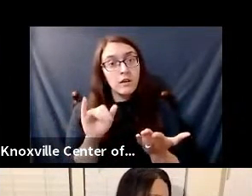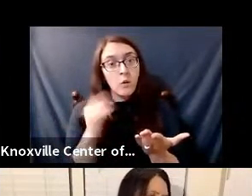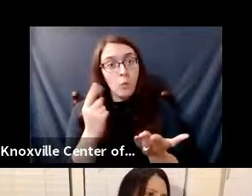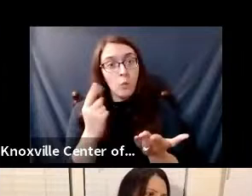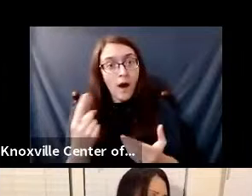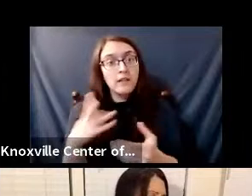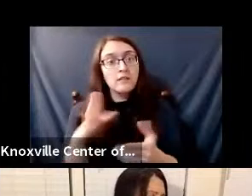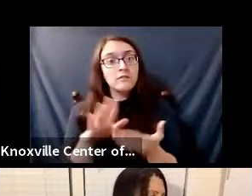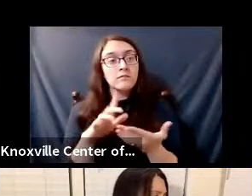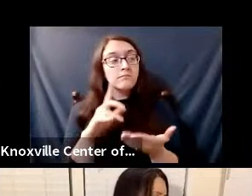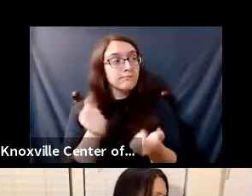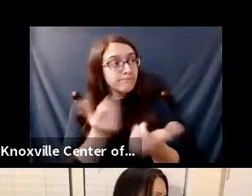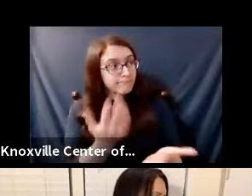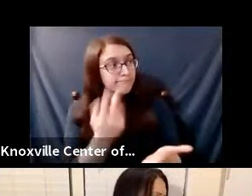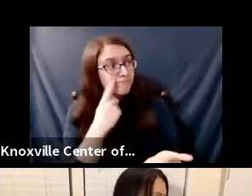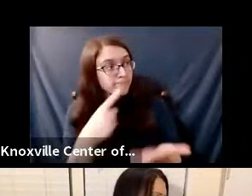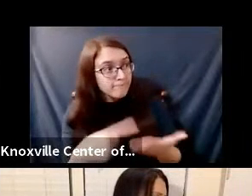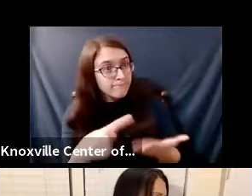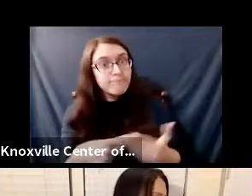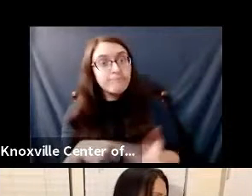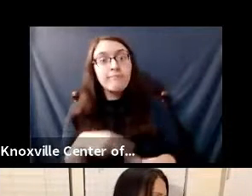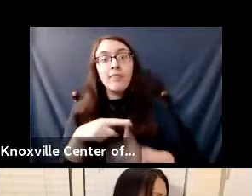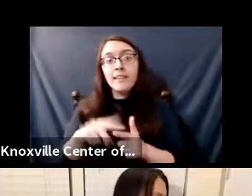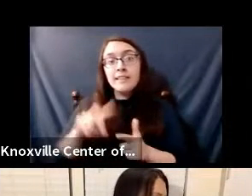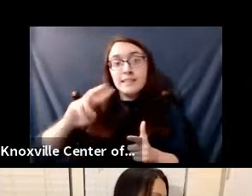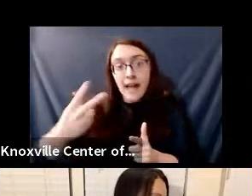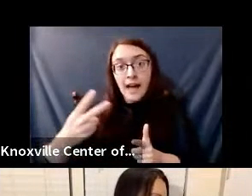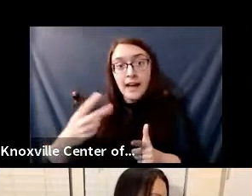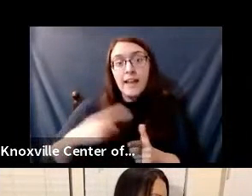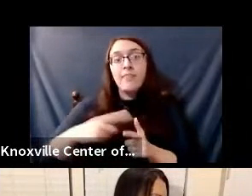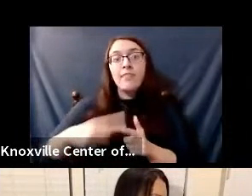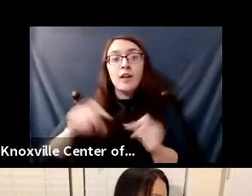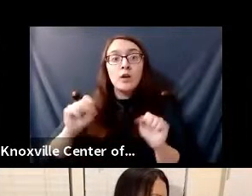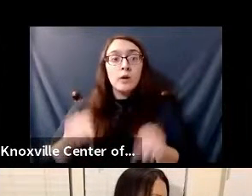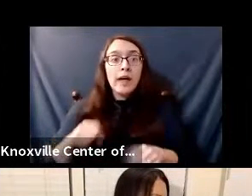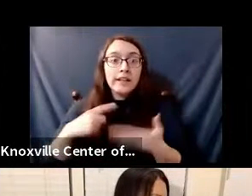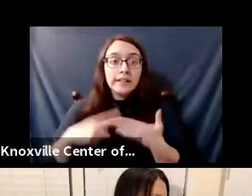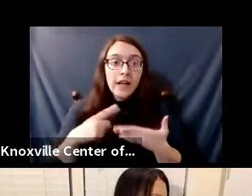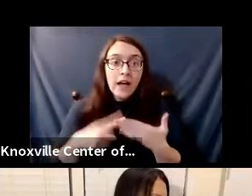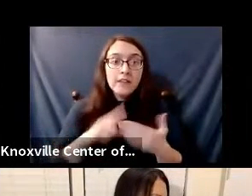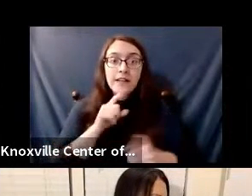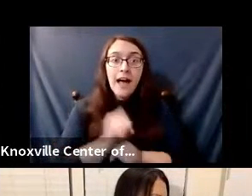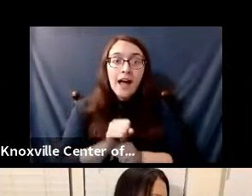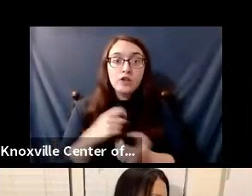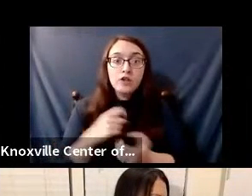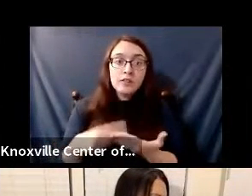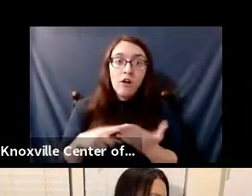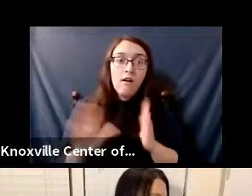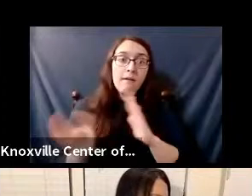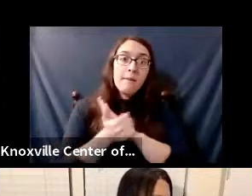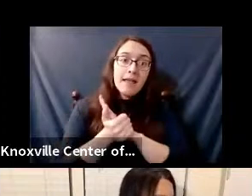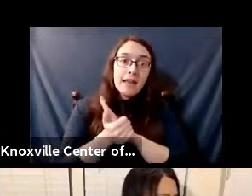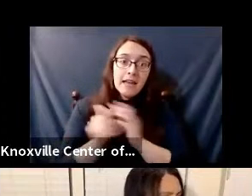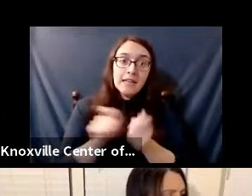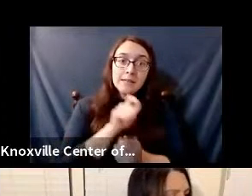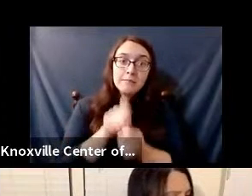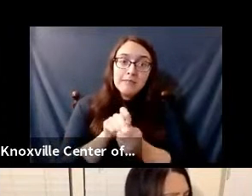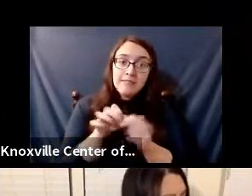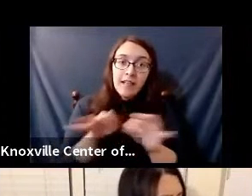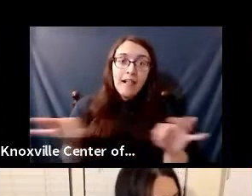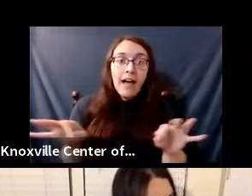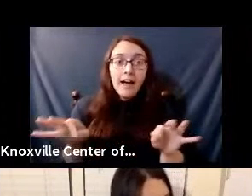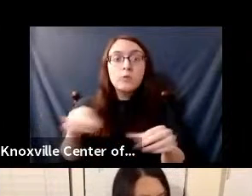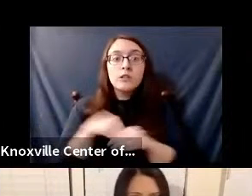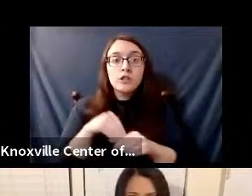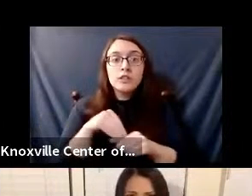discussion and get a second, so then you can discuss it and actually talk about amending specific language in it